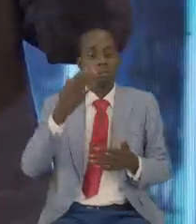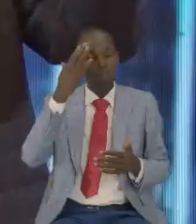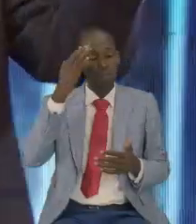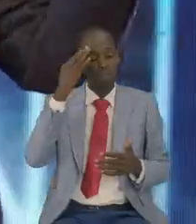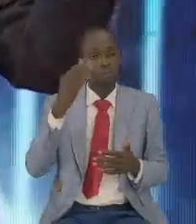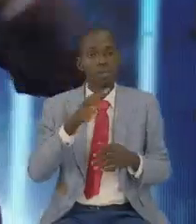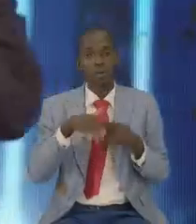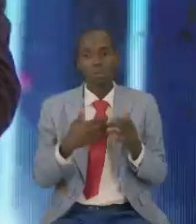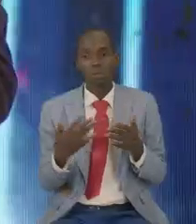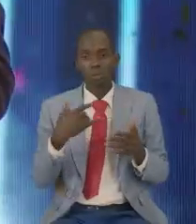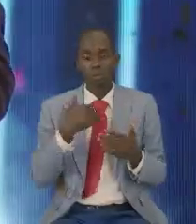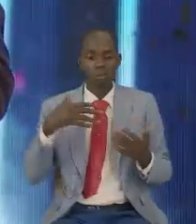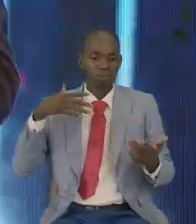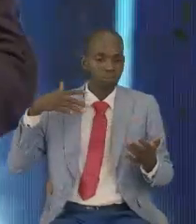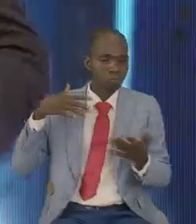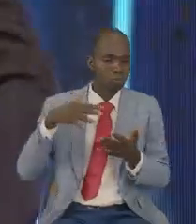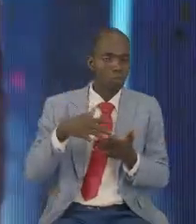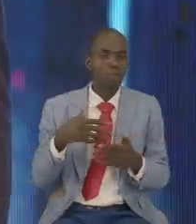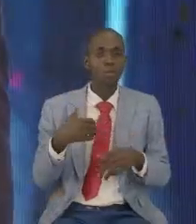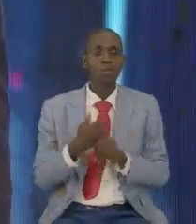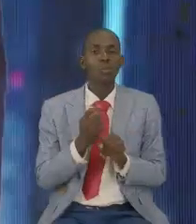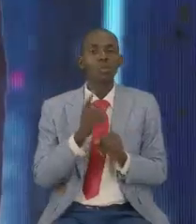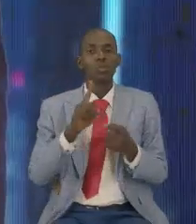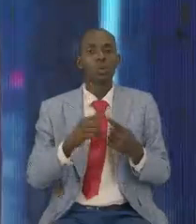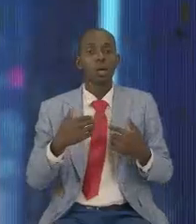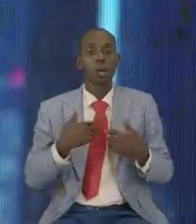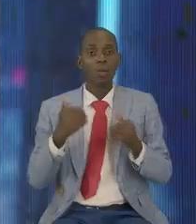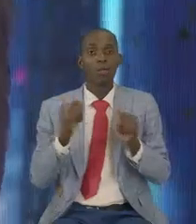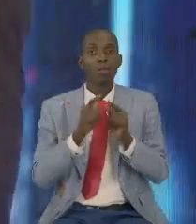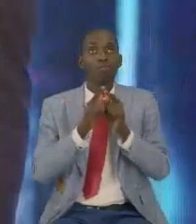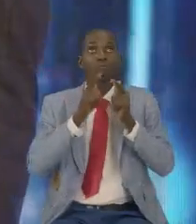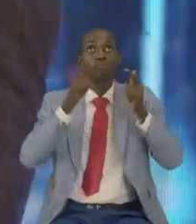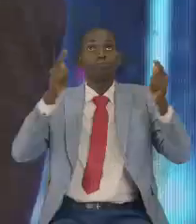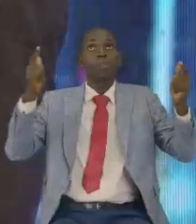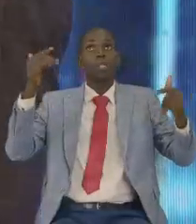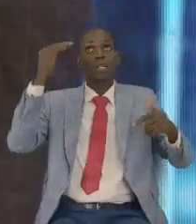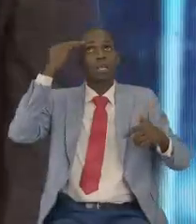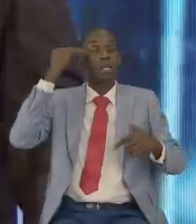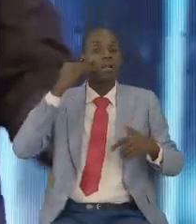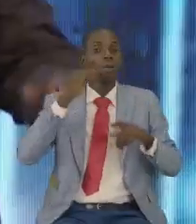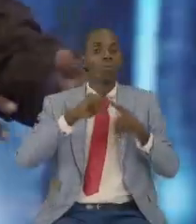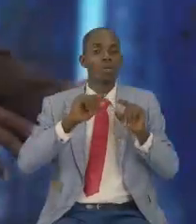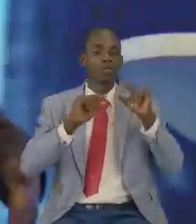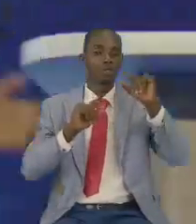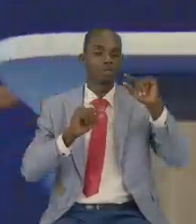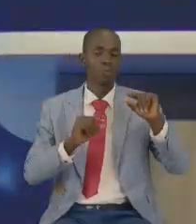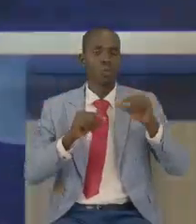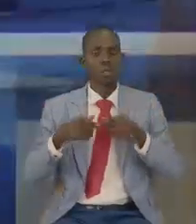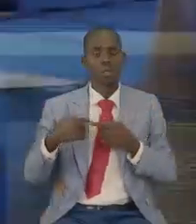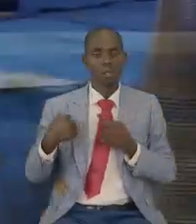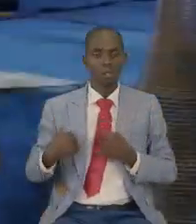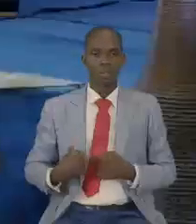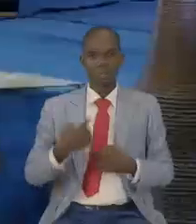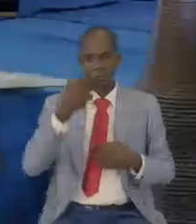big head but a small heart, because you didn't know the Redeemer. And then you are buried,